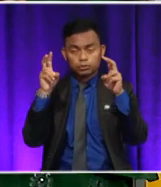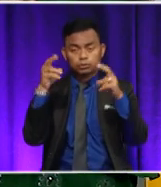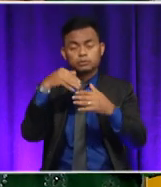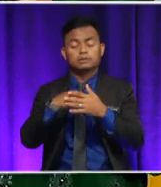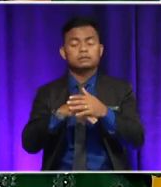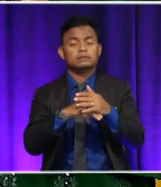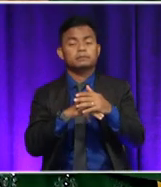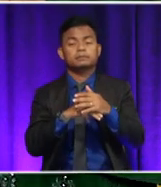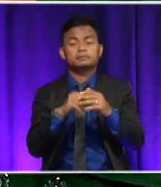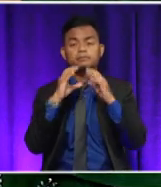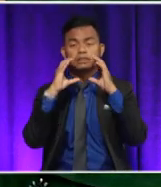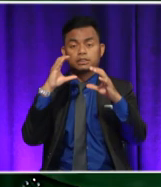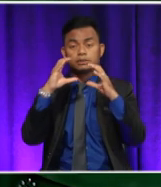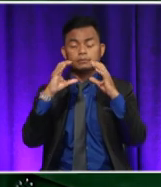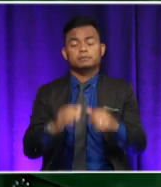for speaking.